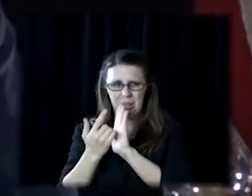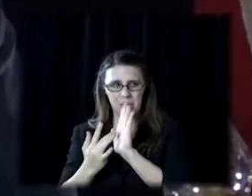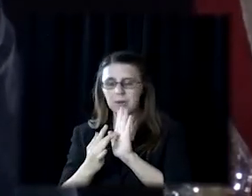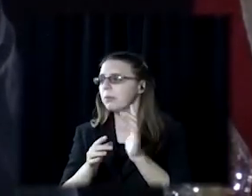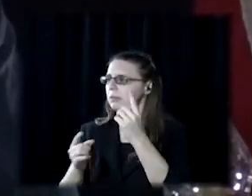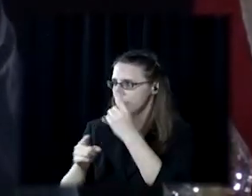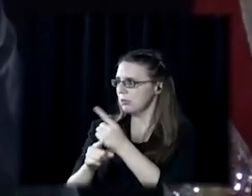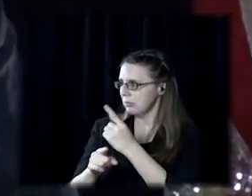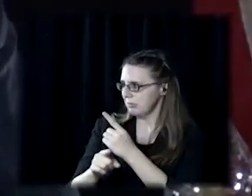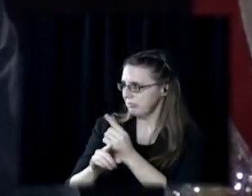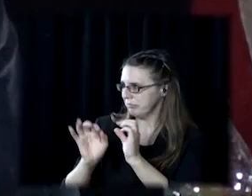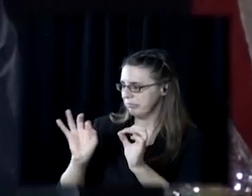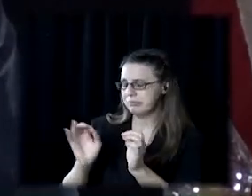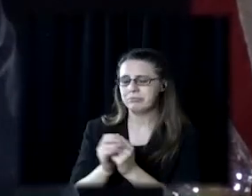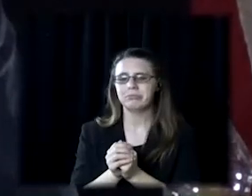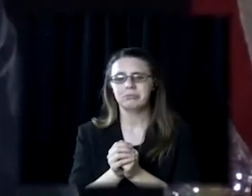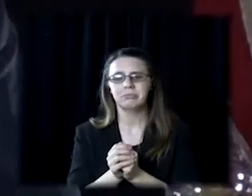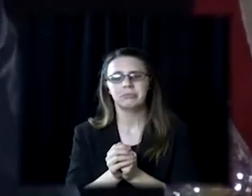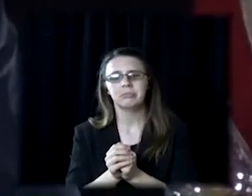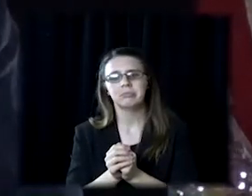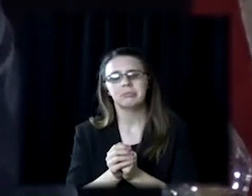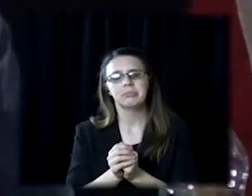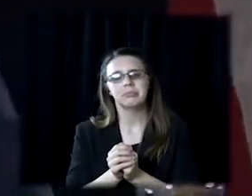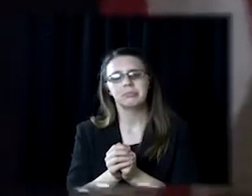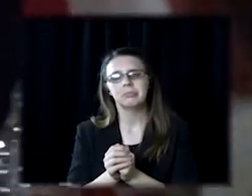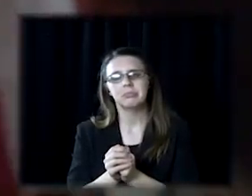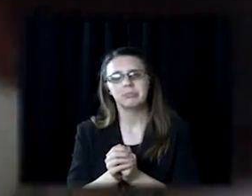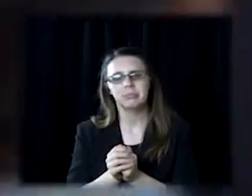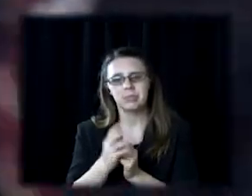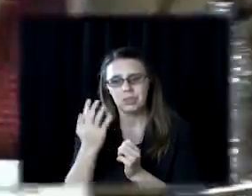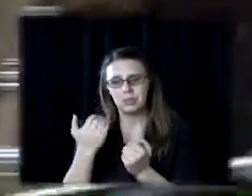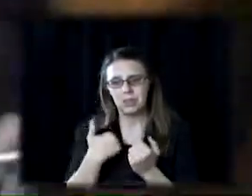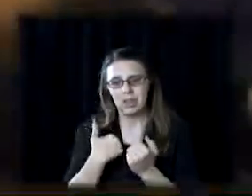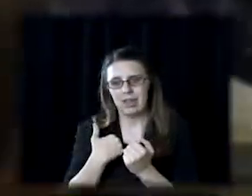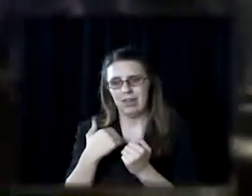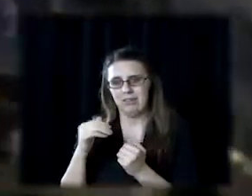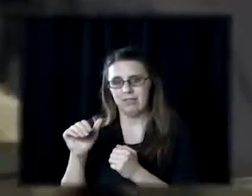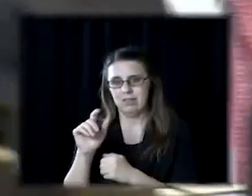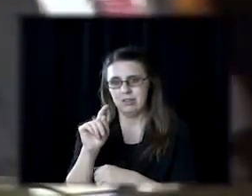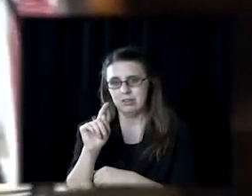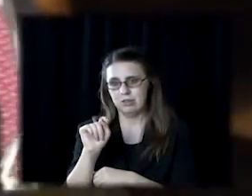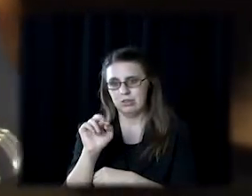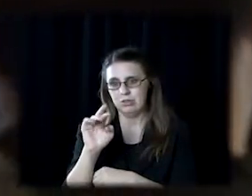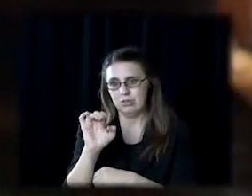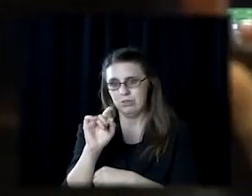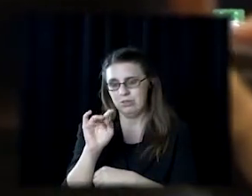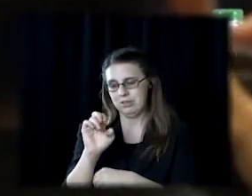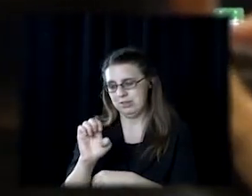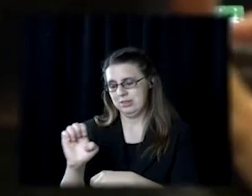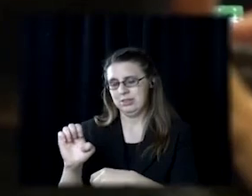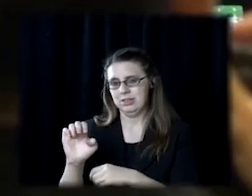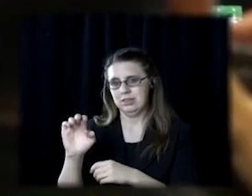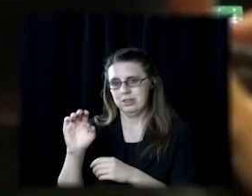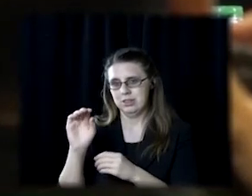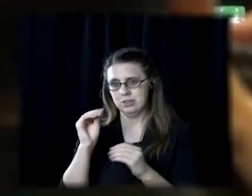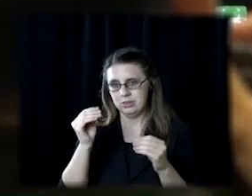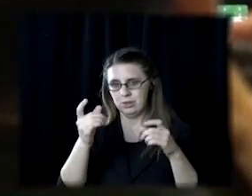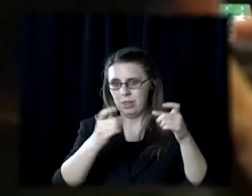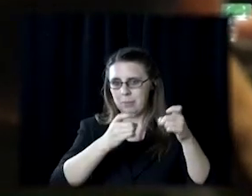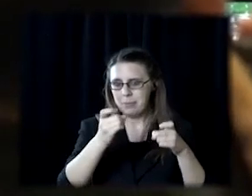you have a carryover trustee to handle the administrative chores of paying pensions and